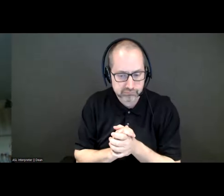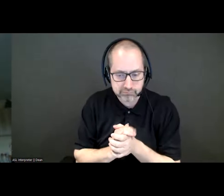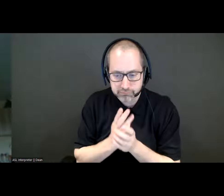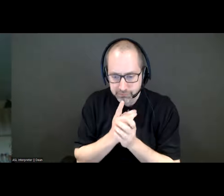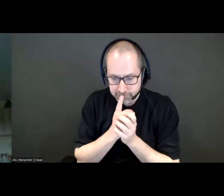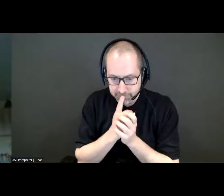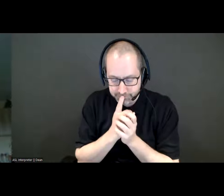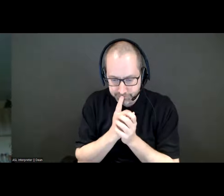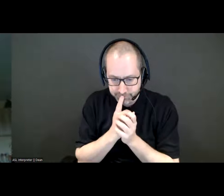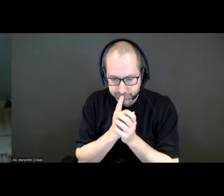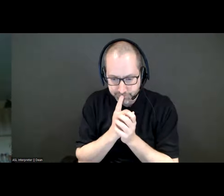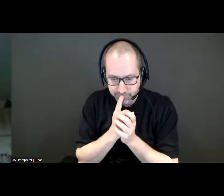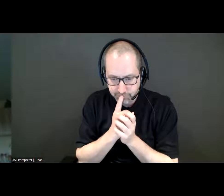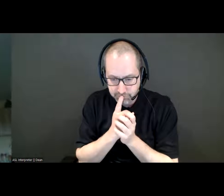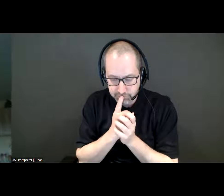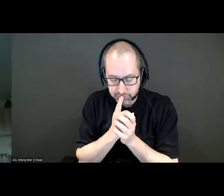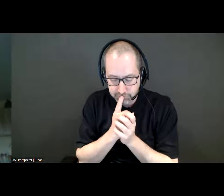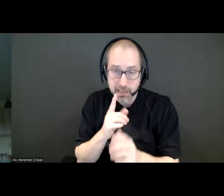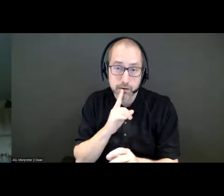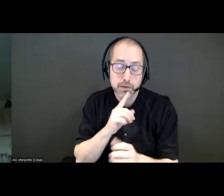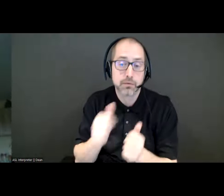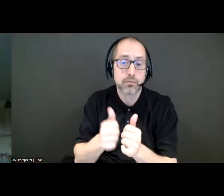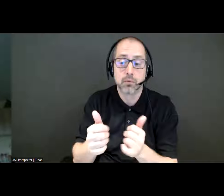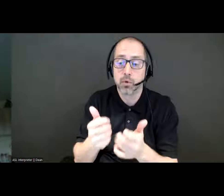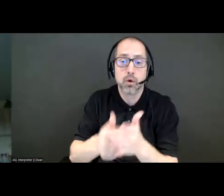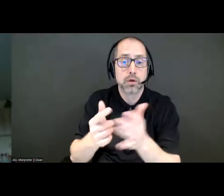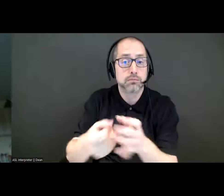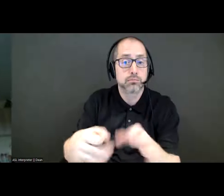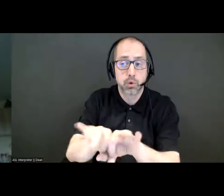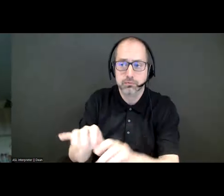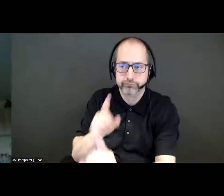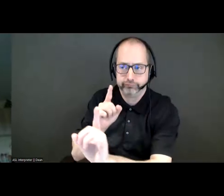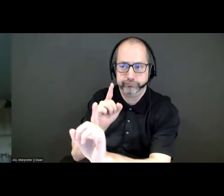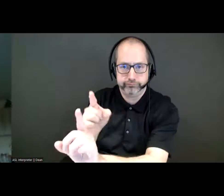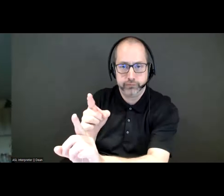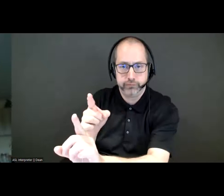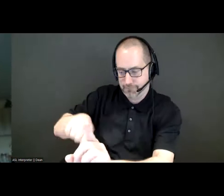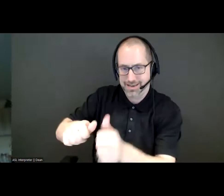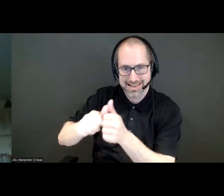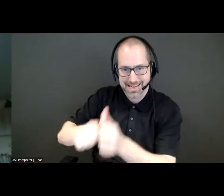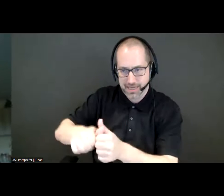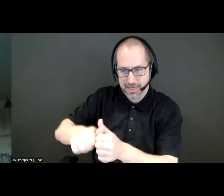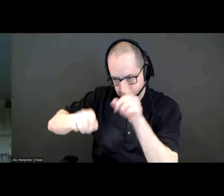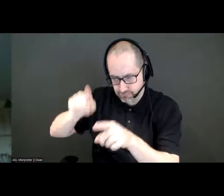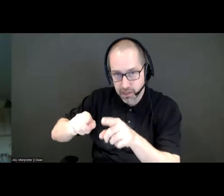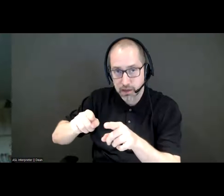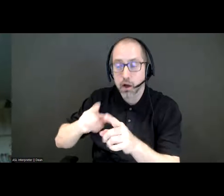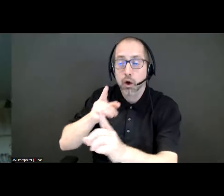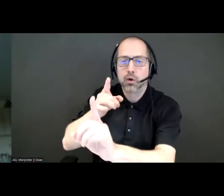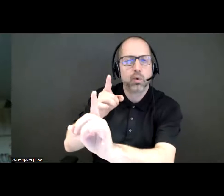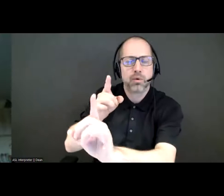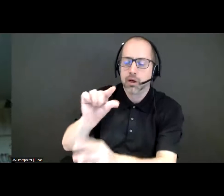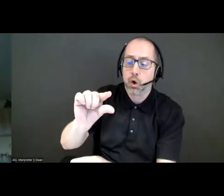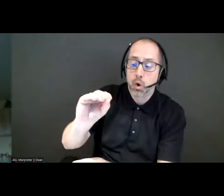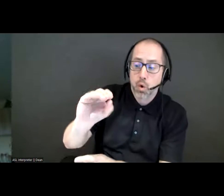And the objective is probably the important thing, and they work that out together. And I use the word purpose more than goal,